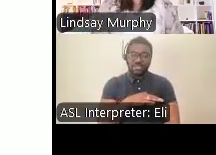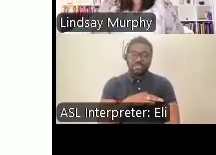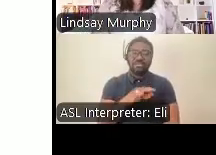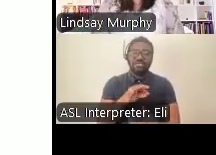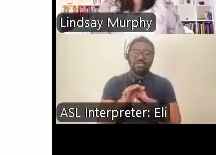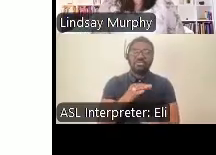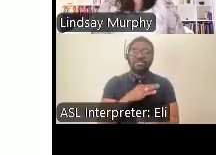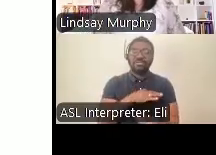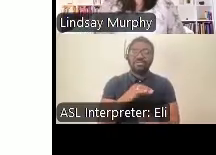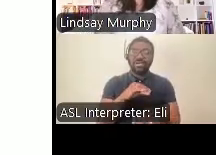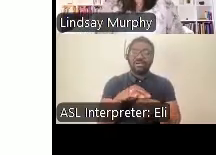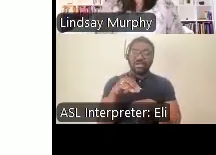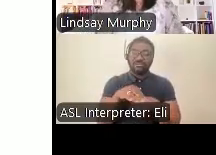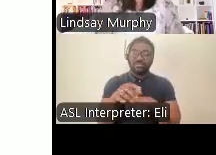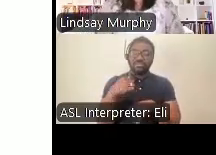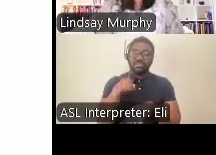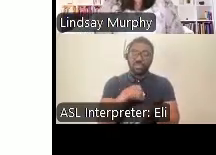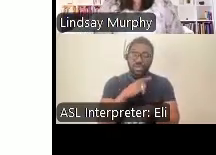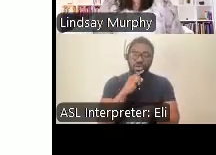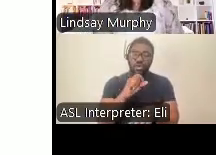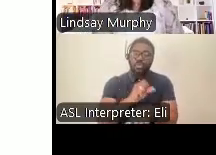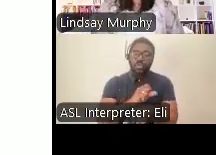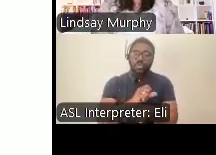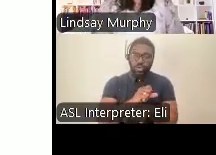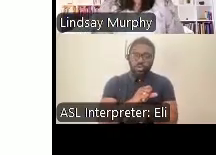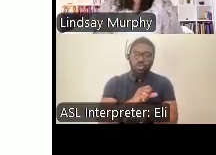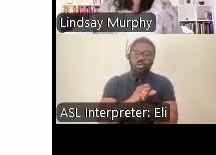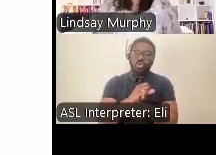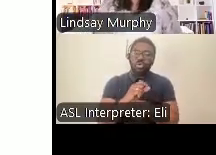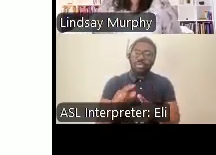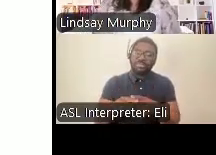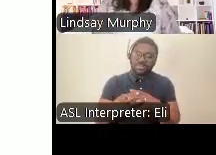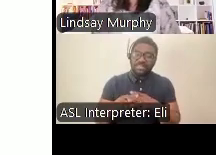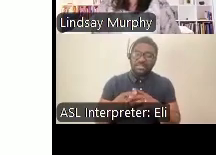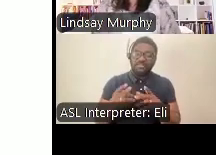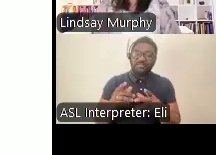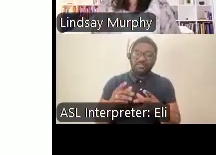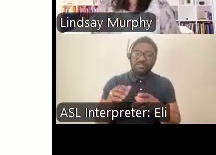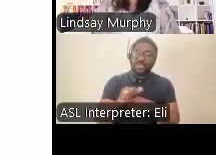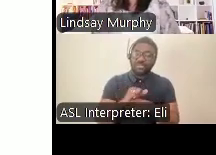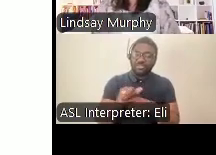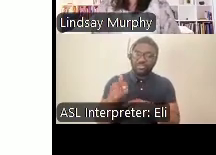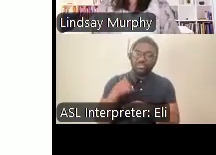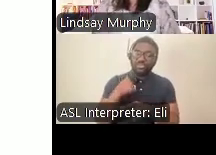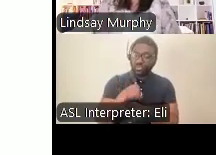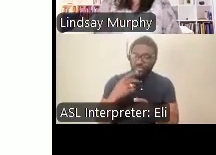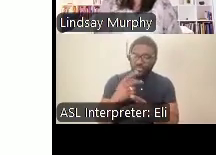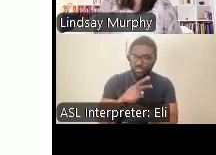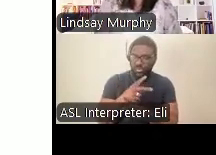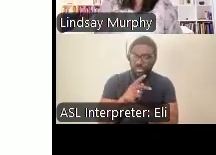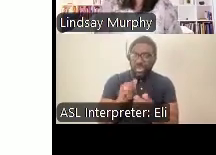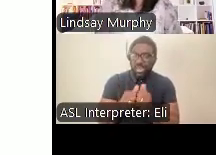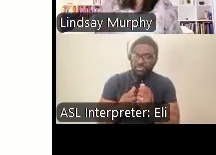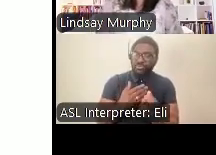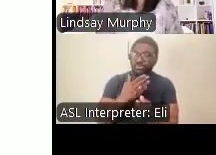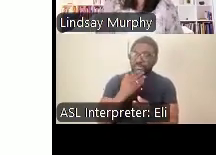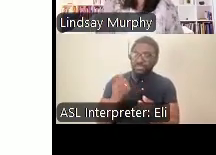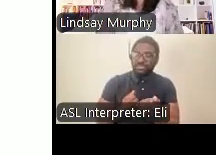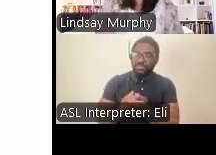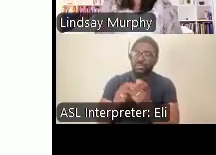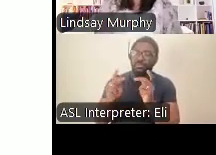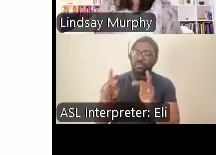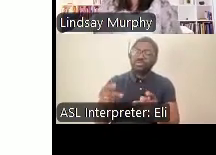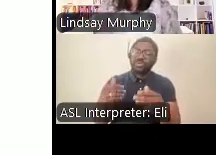mentioned, we are work incentive practitioners, meaning that we're trained in how to best assist somebody who's receiving disability benefits,